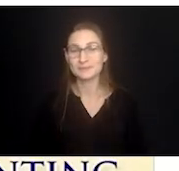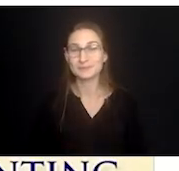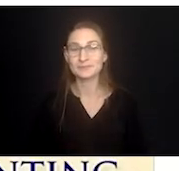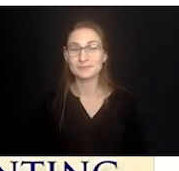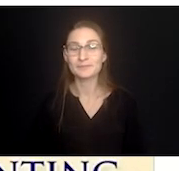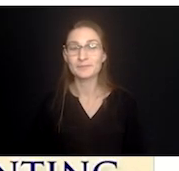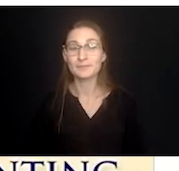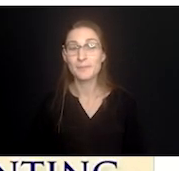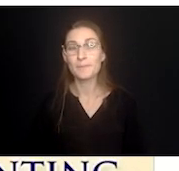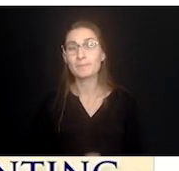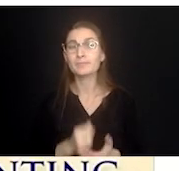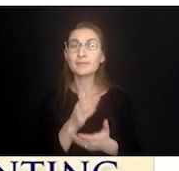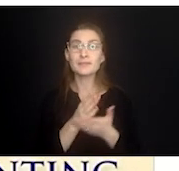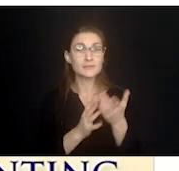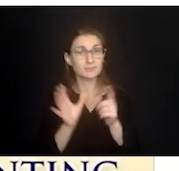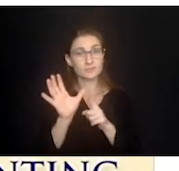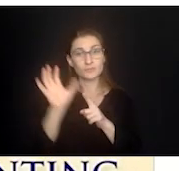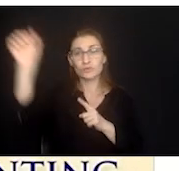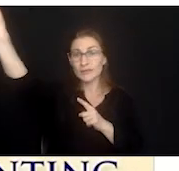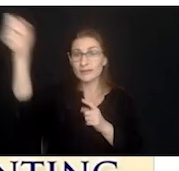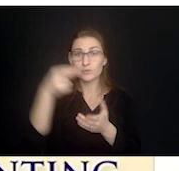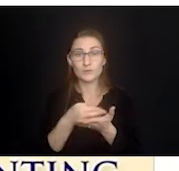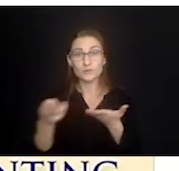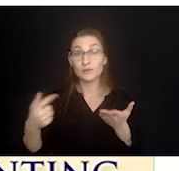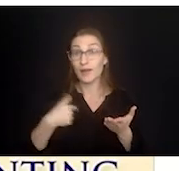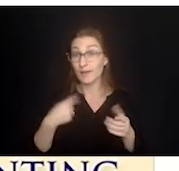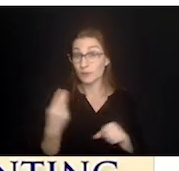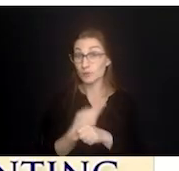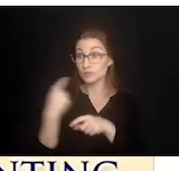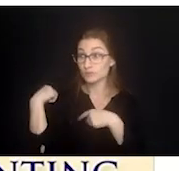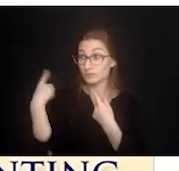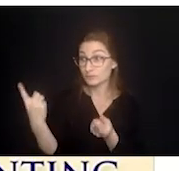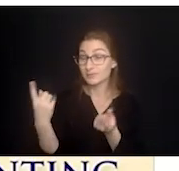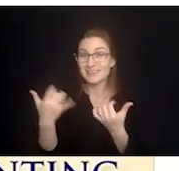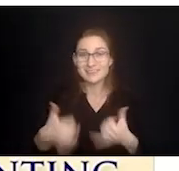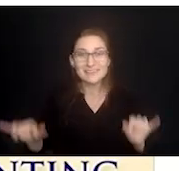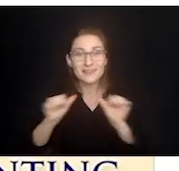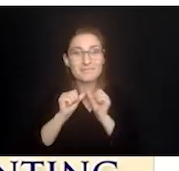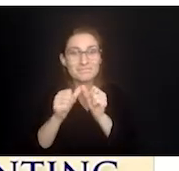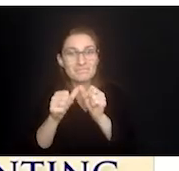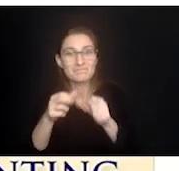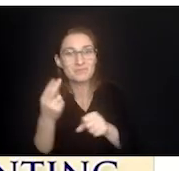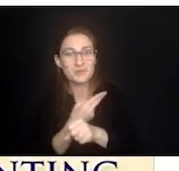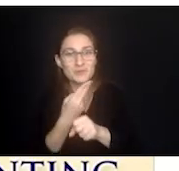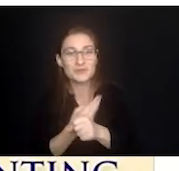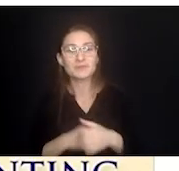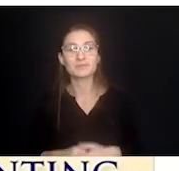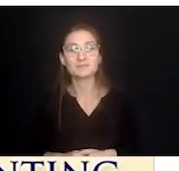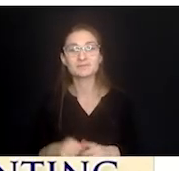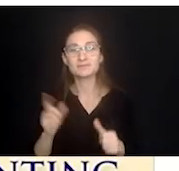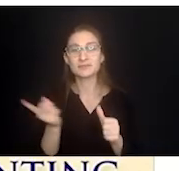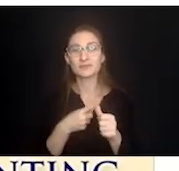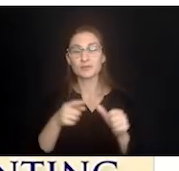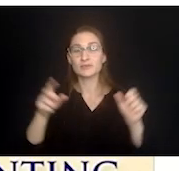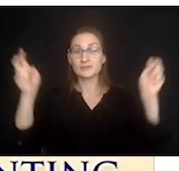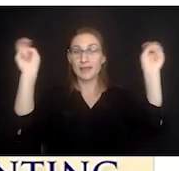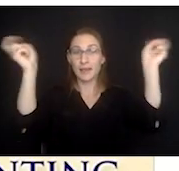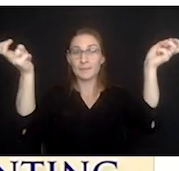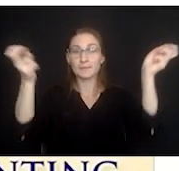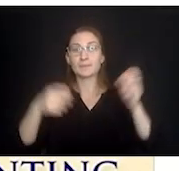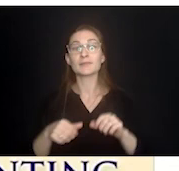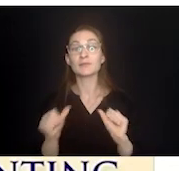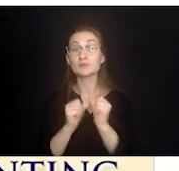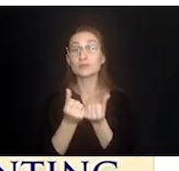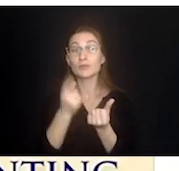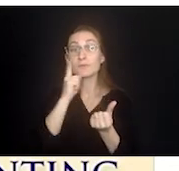So, some resources, folks. Here are some great resources that I have used, continue to use. First, on the